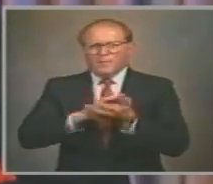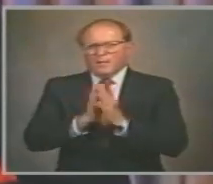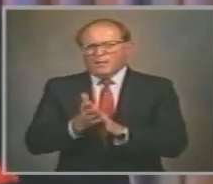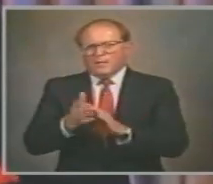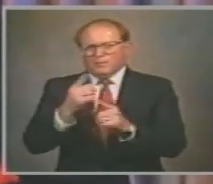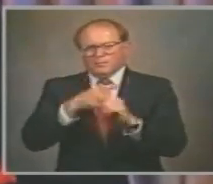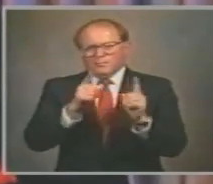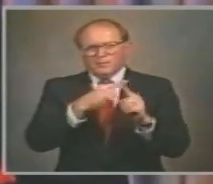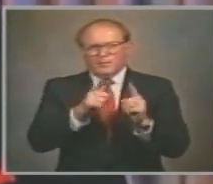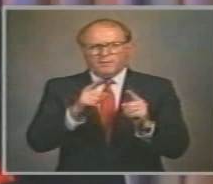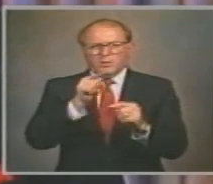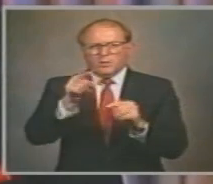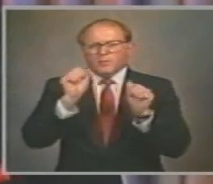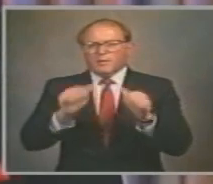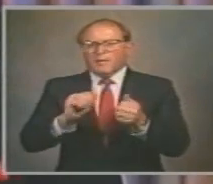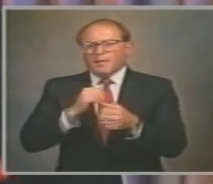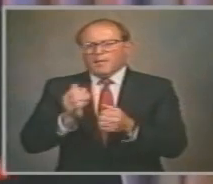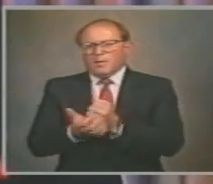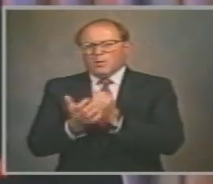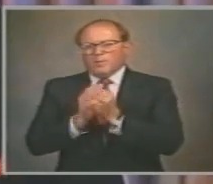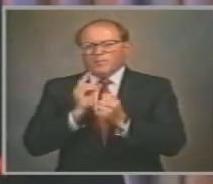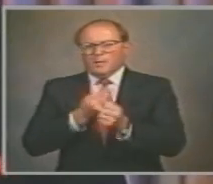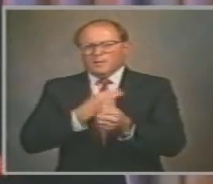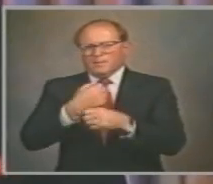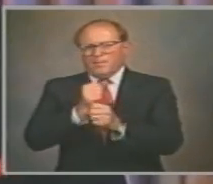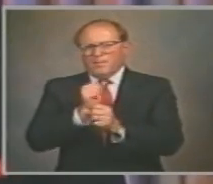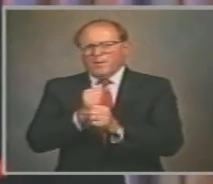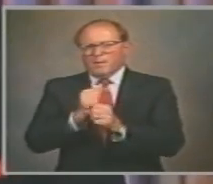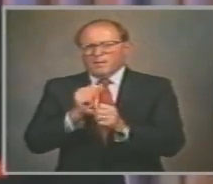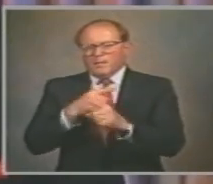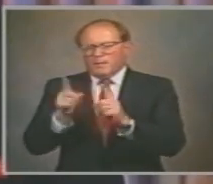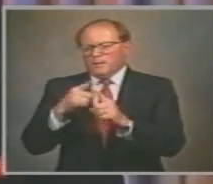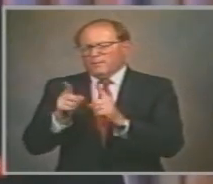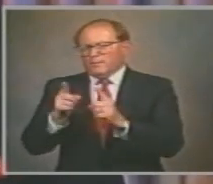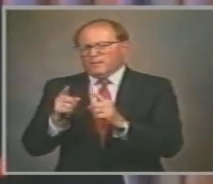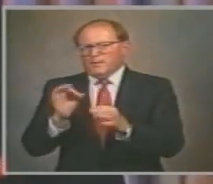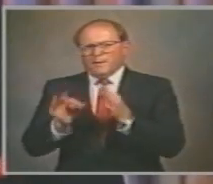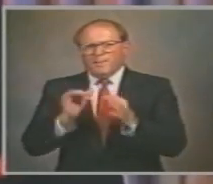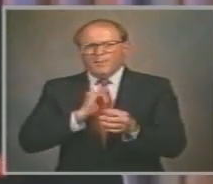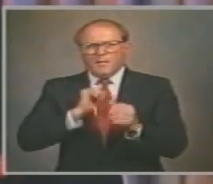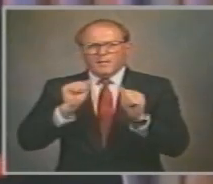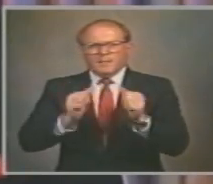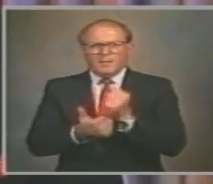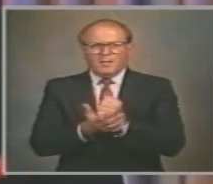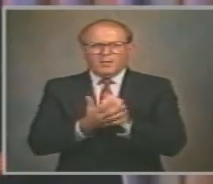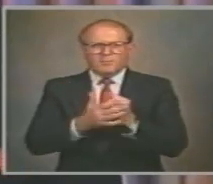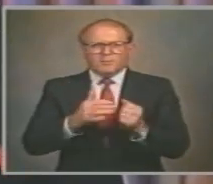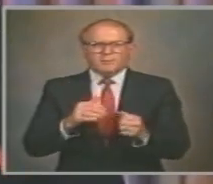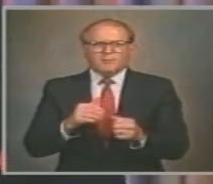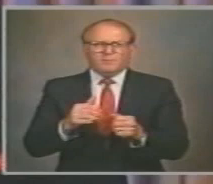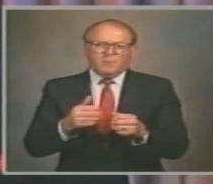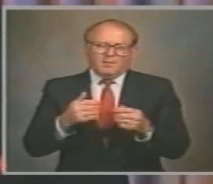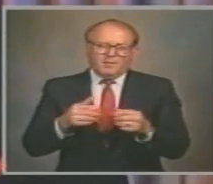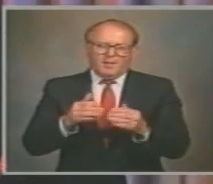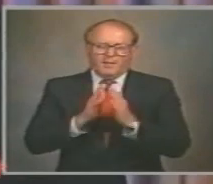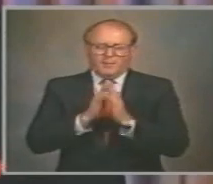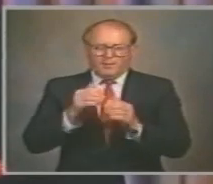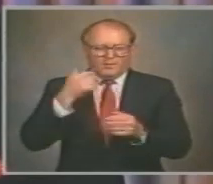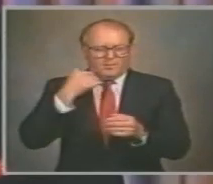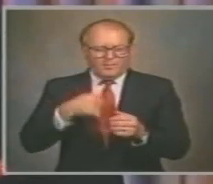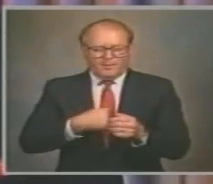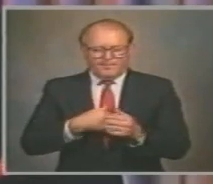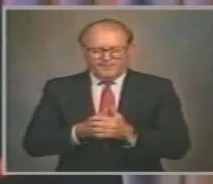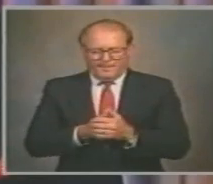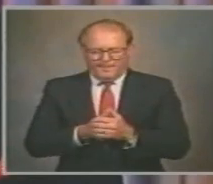us make a difference in the world around us. If I may assist you, please call on me. Dear Father, we're